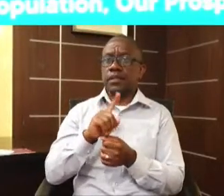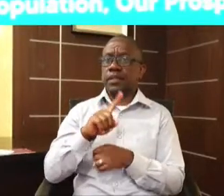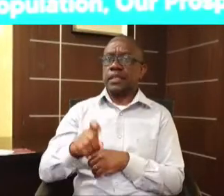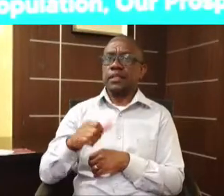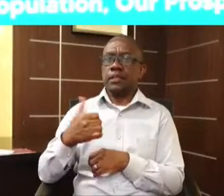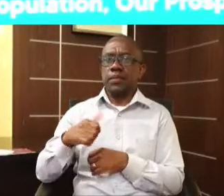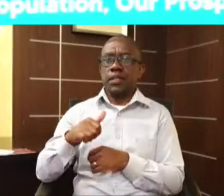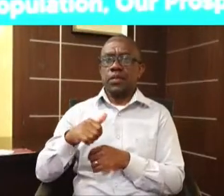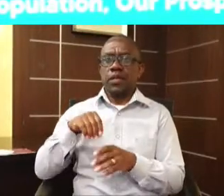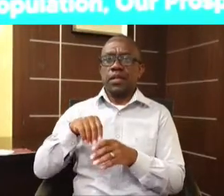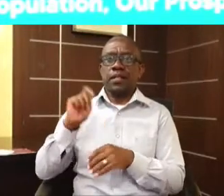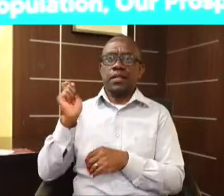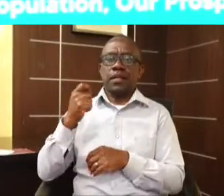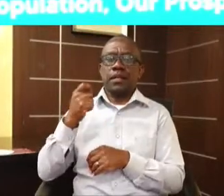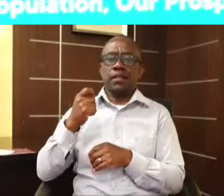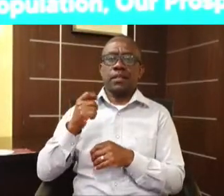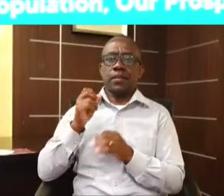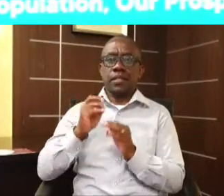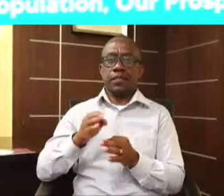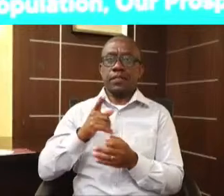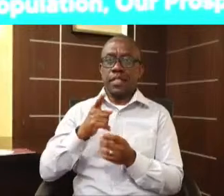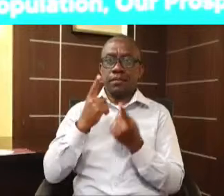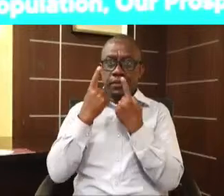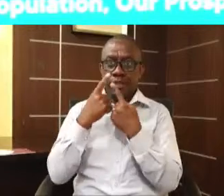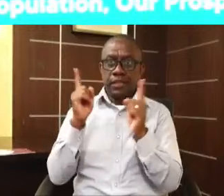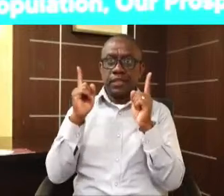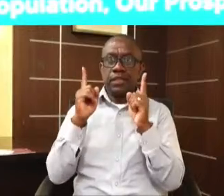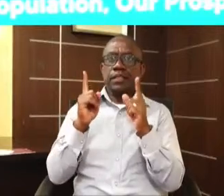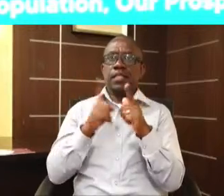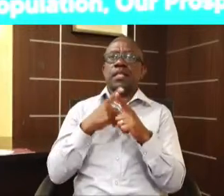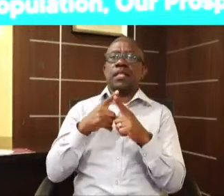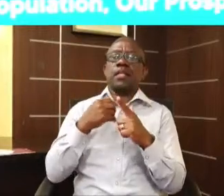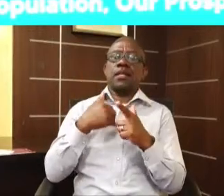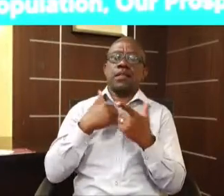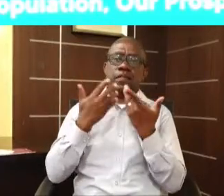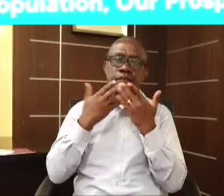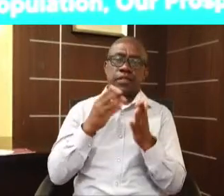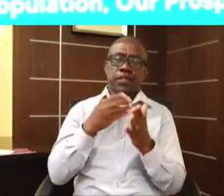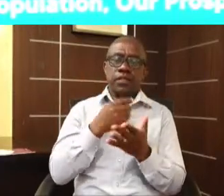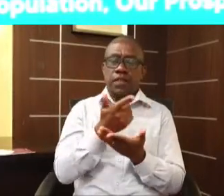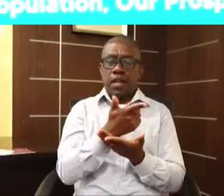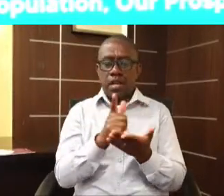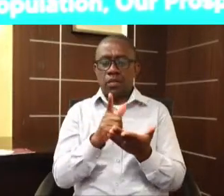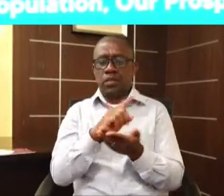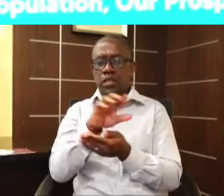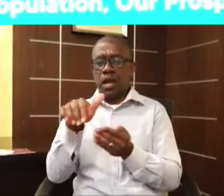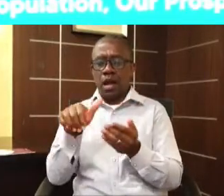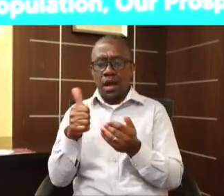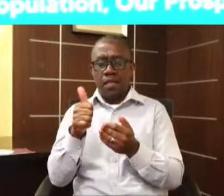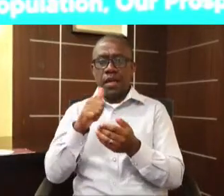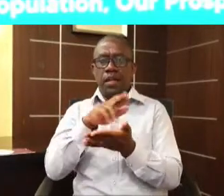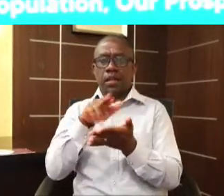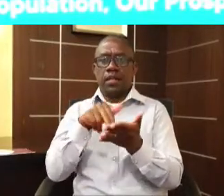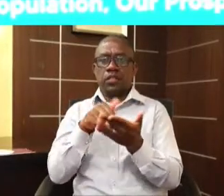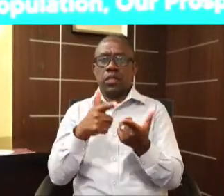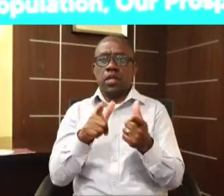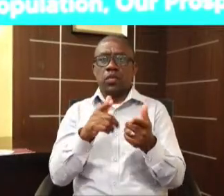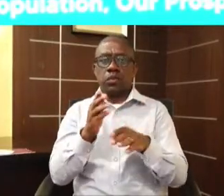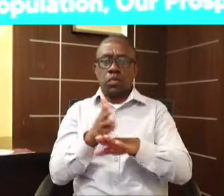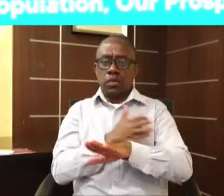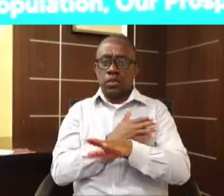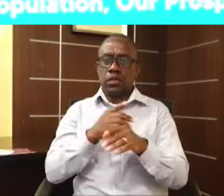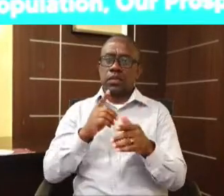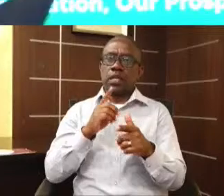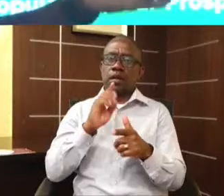Kenya. If they succeed, and then they will have cracked also a hurdle in natural language processing, and then with that, we